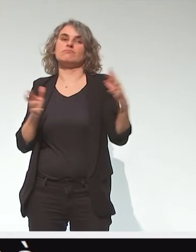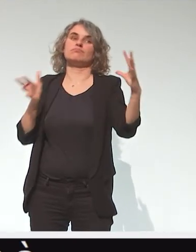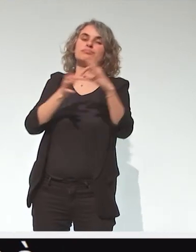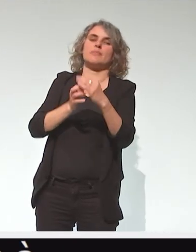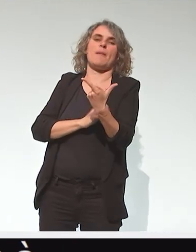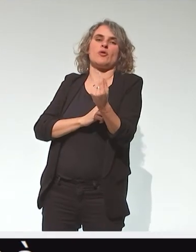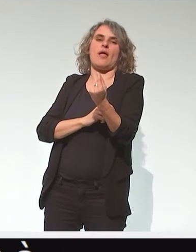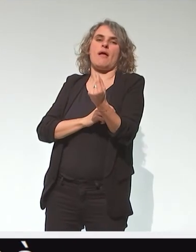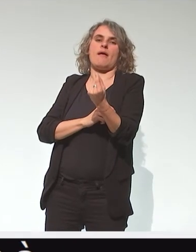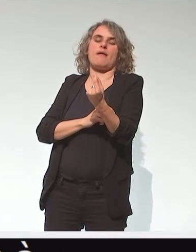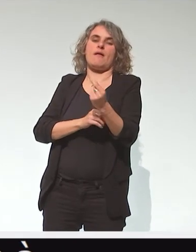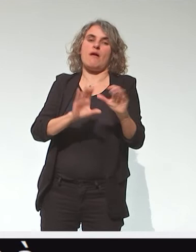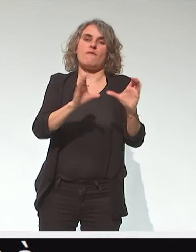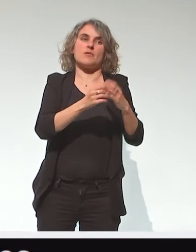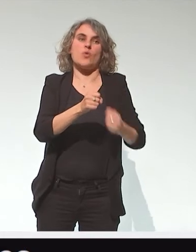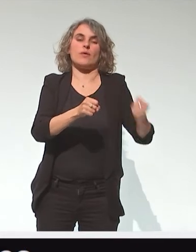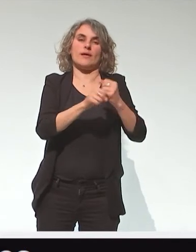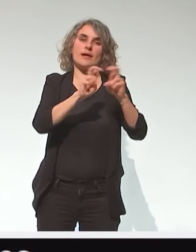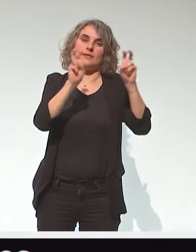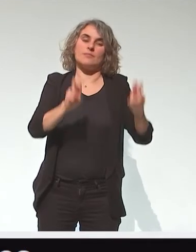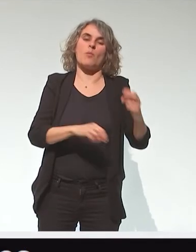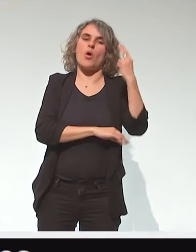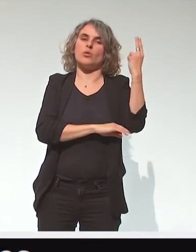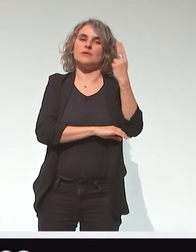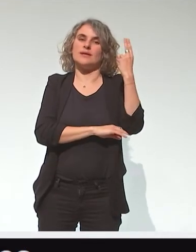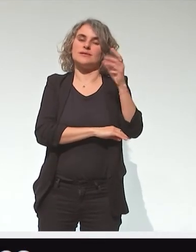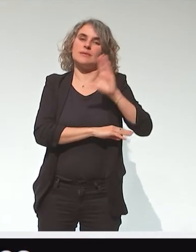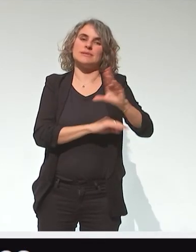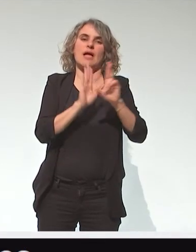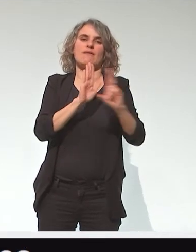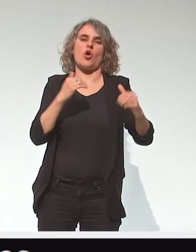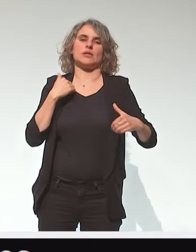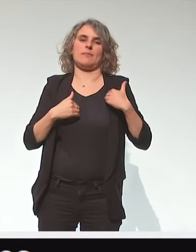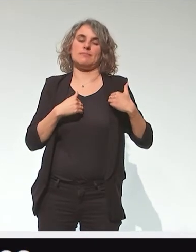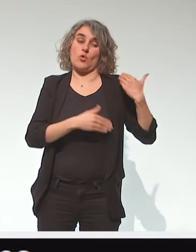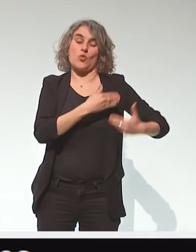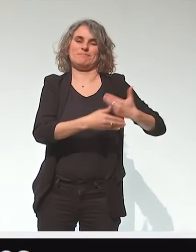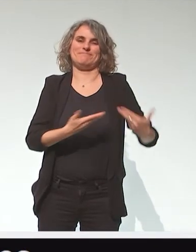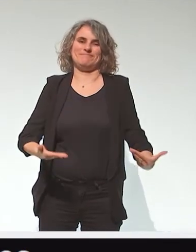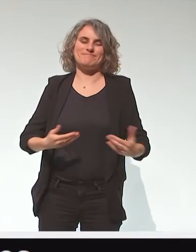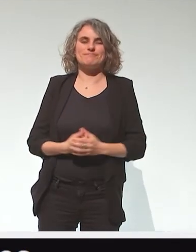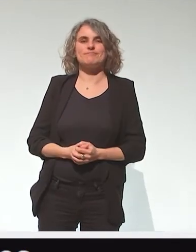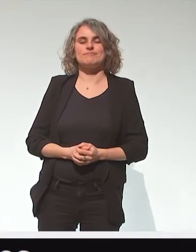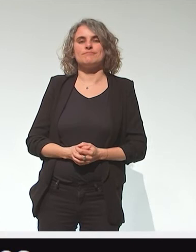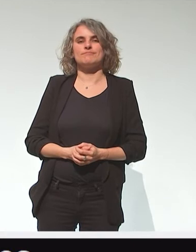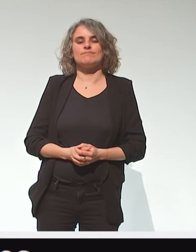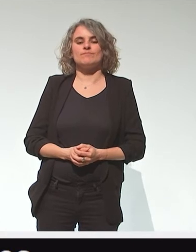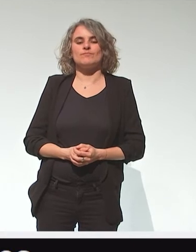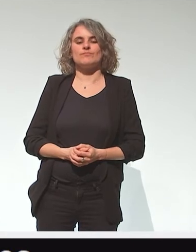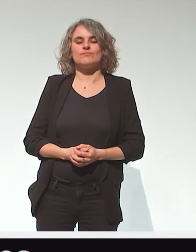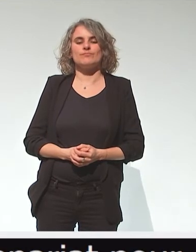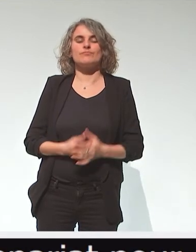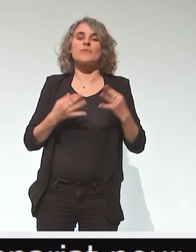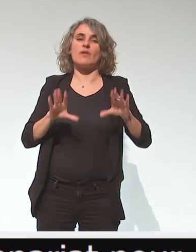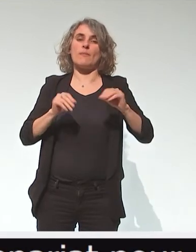Social ministries have forged a partnership with that institution, and at the end, hopefully, I will have my university diploma as